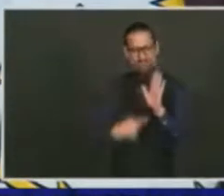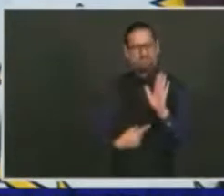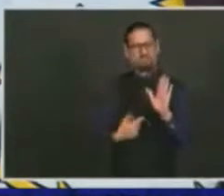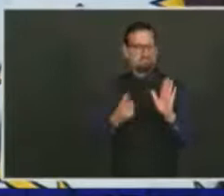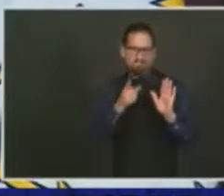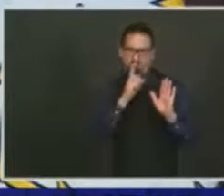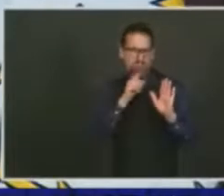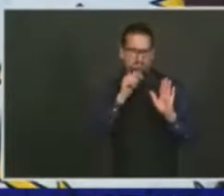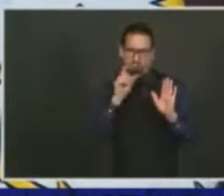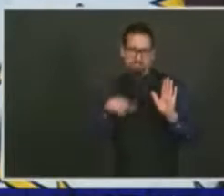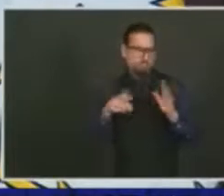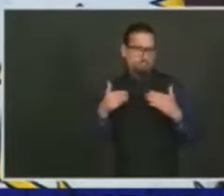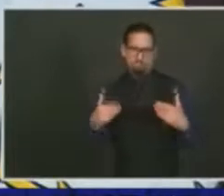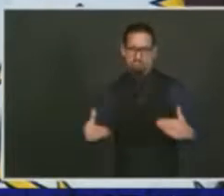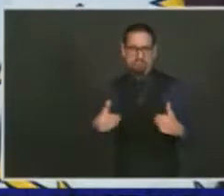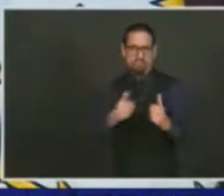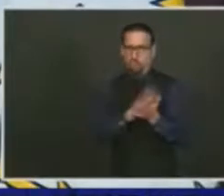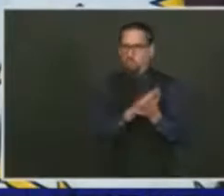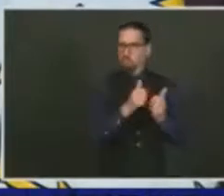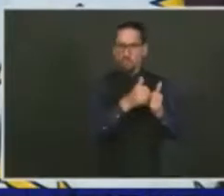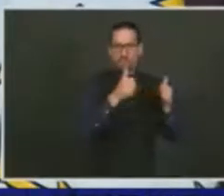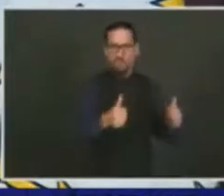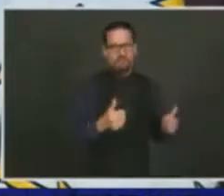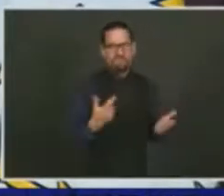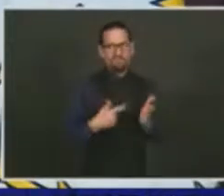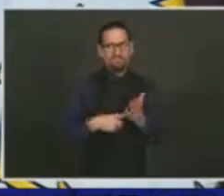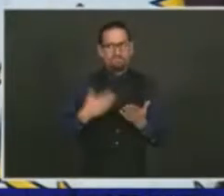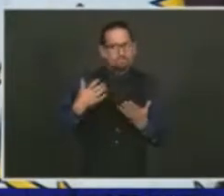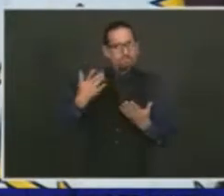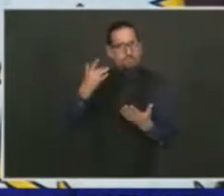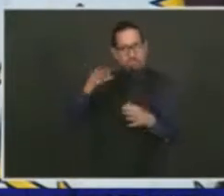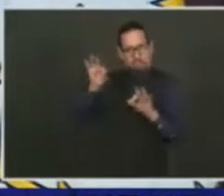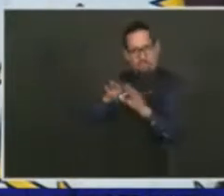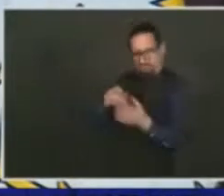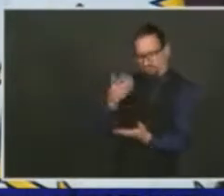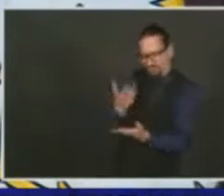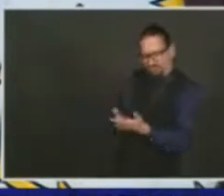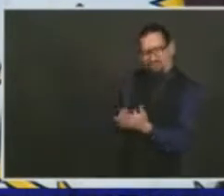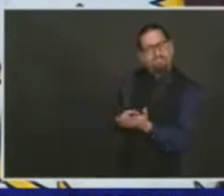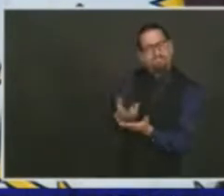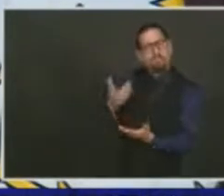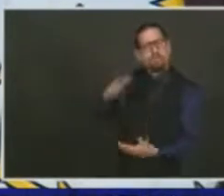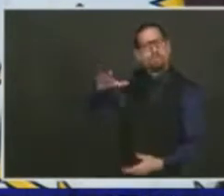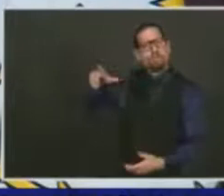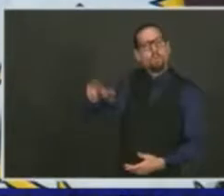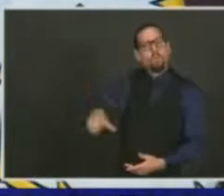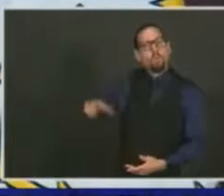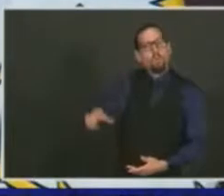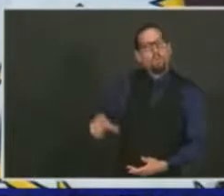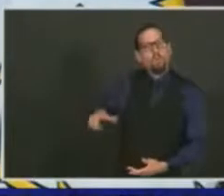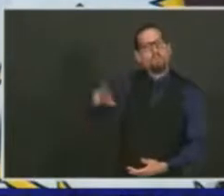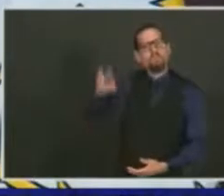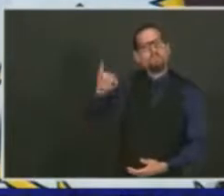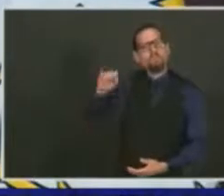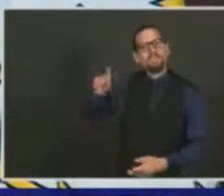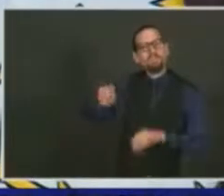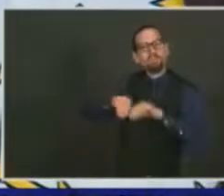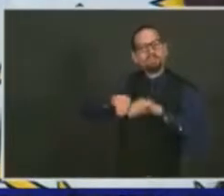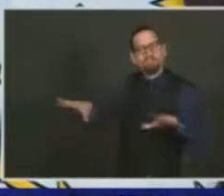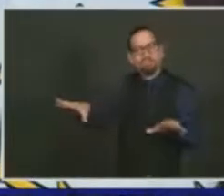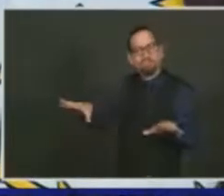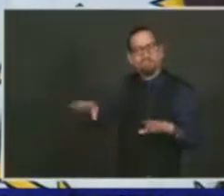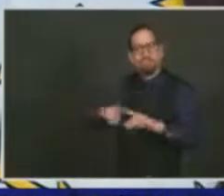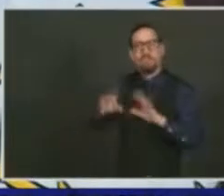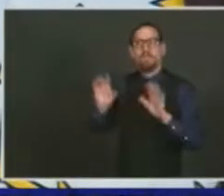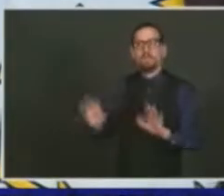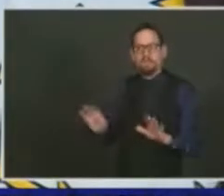a lower rate of infection in our school kids. And there's every reason to believe that it will harm our